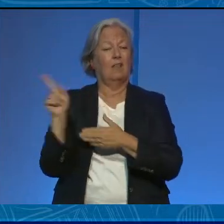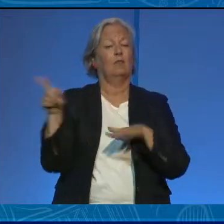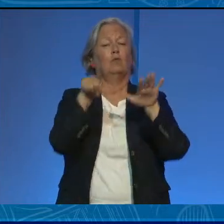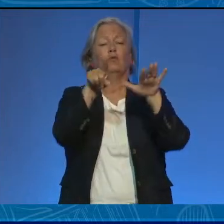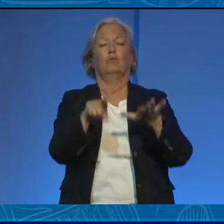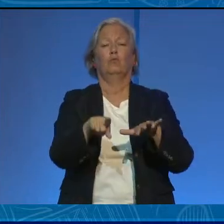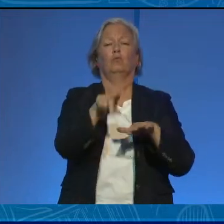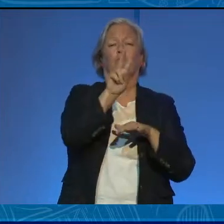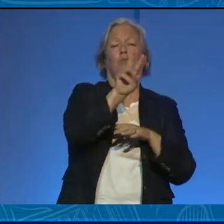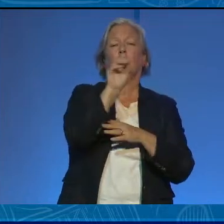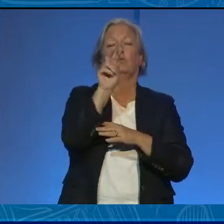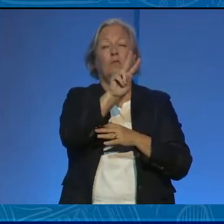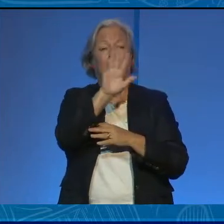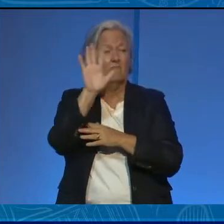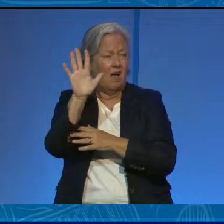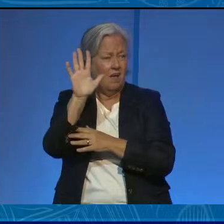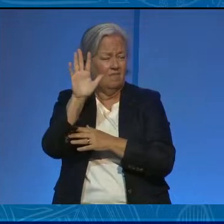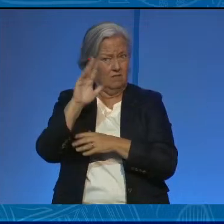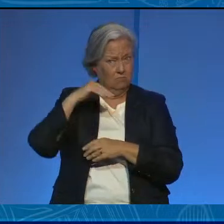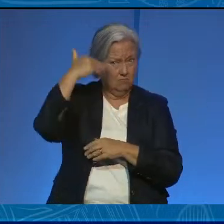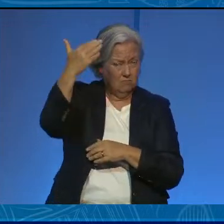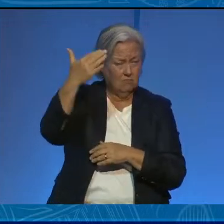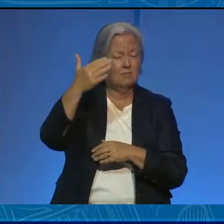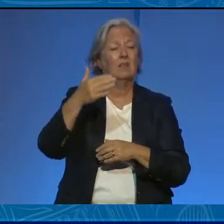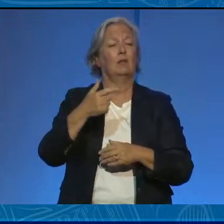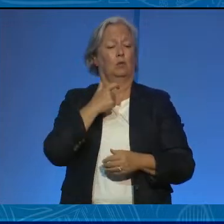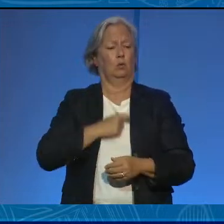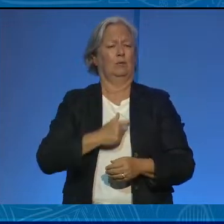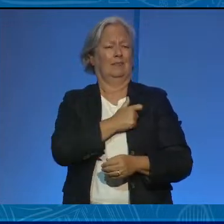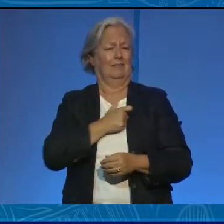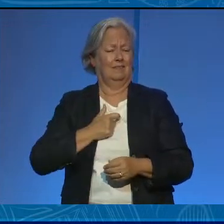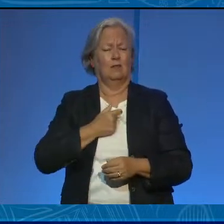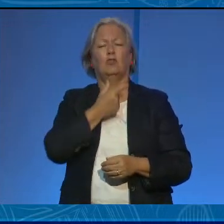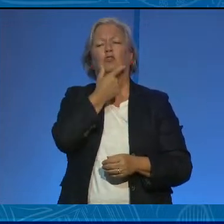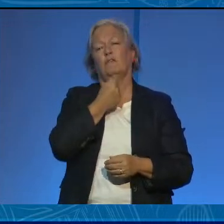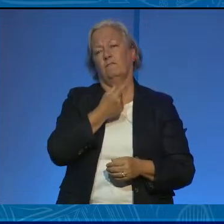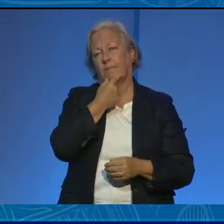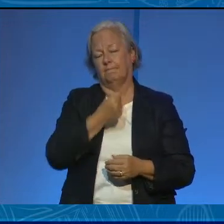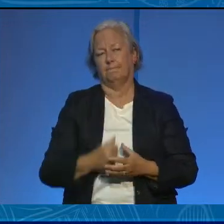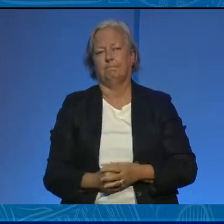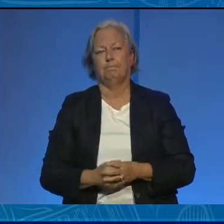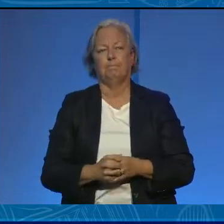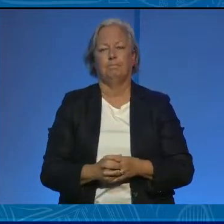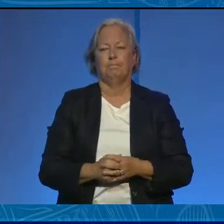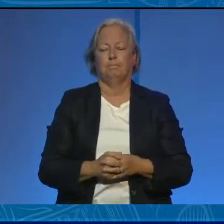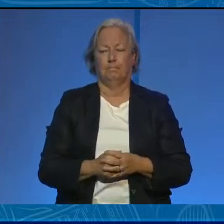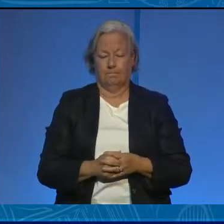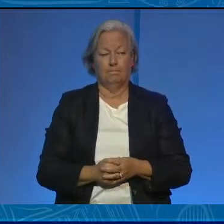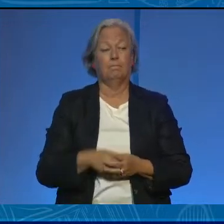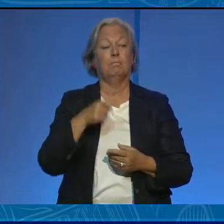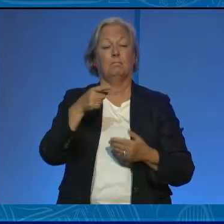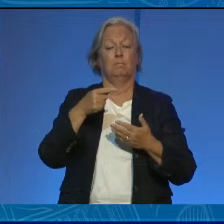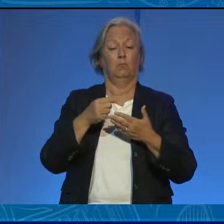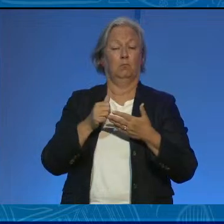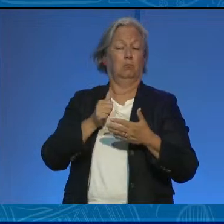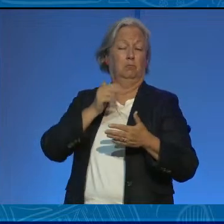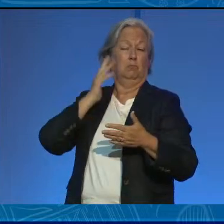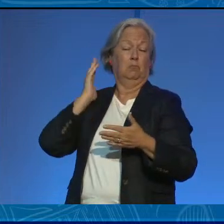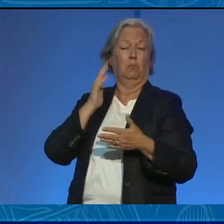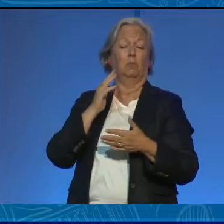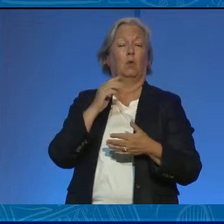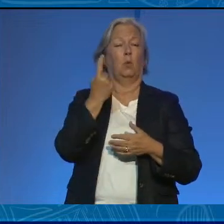2025, to be held in my country, in Switzerland, in Geneva. The past week has passed by